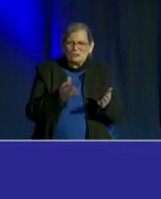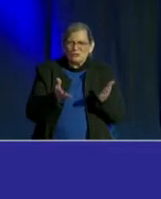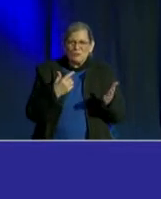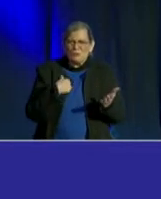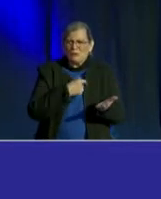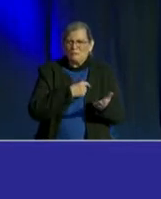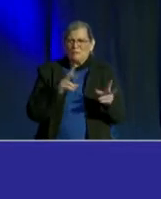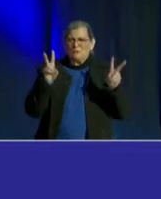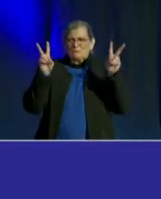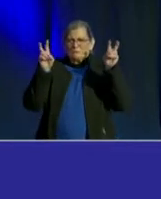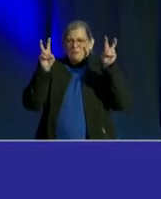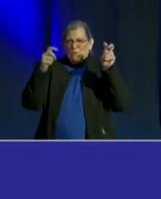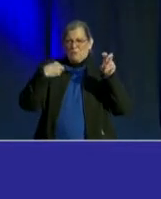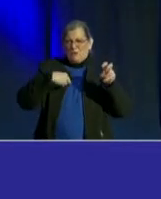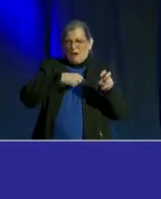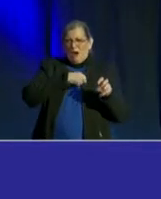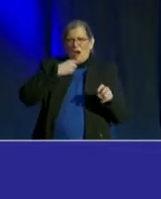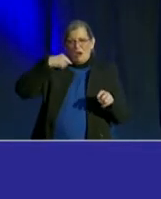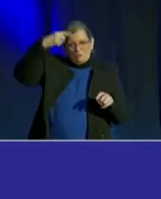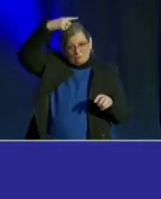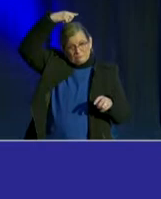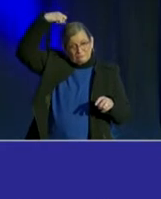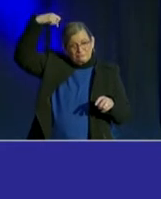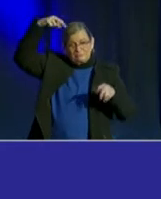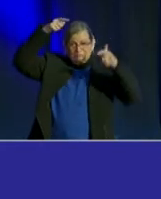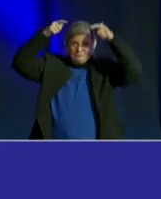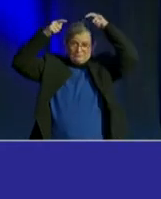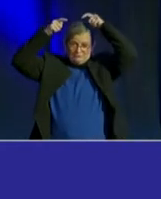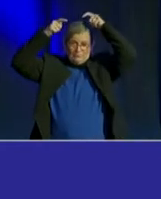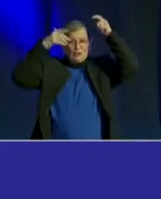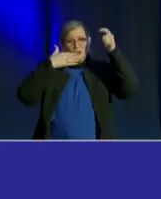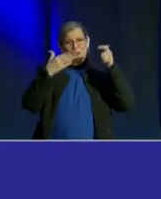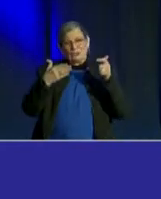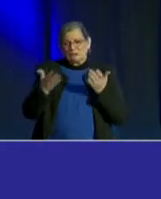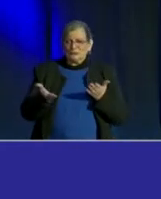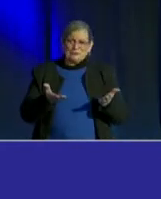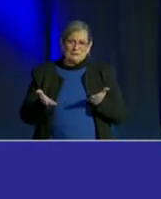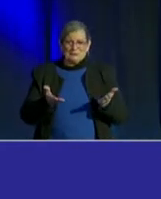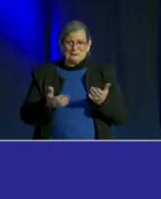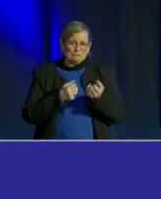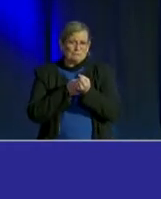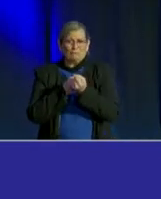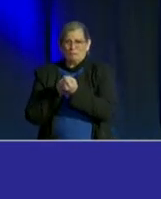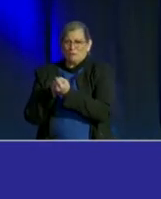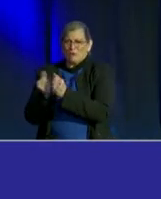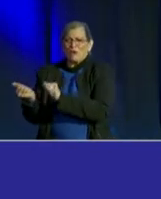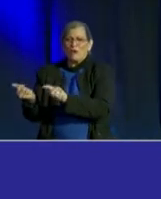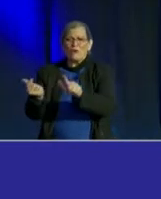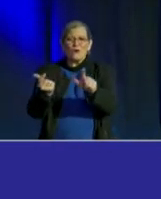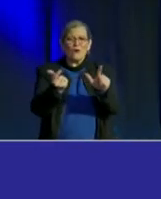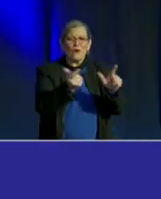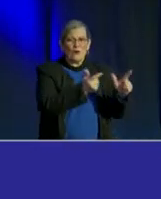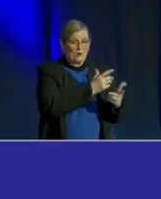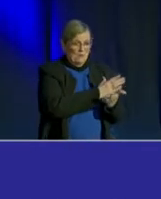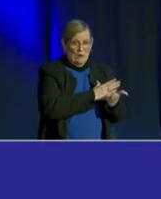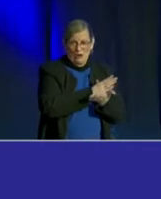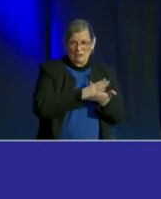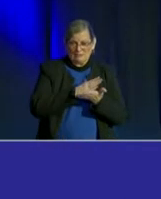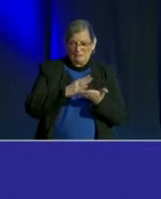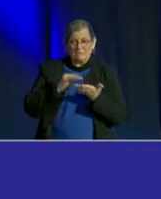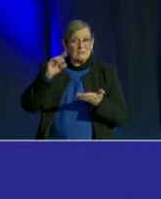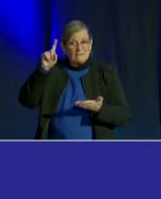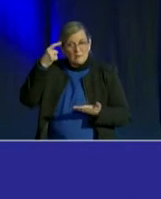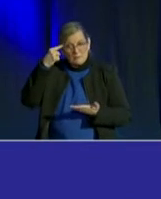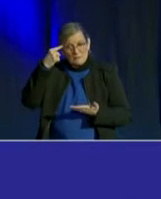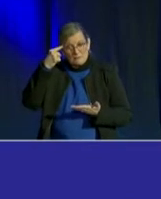support arm of all of the other priorities and clusters here at the table. What we do is make